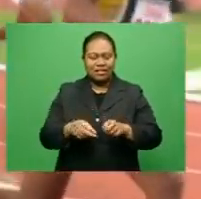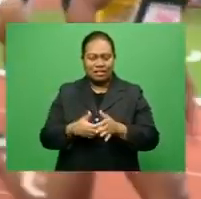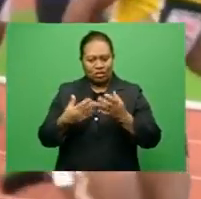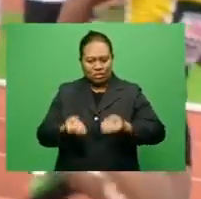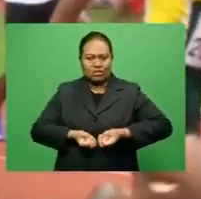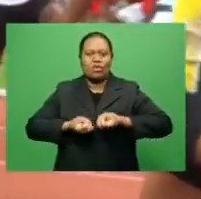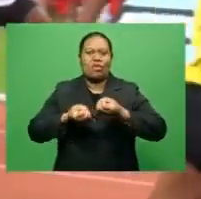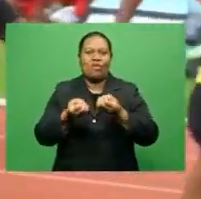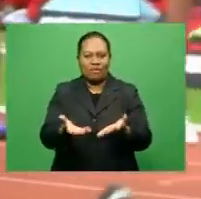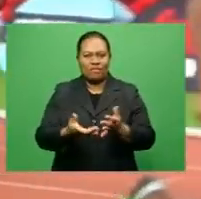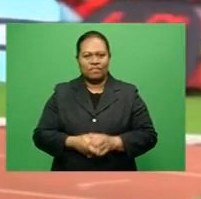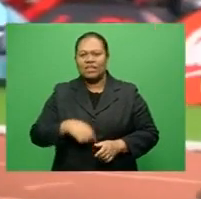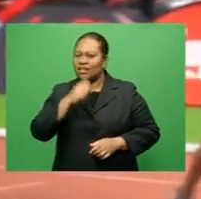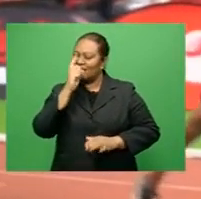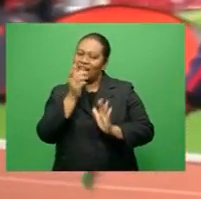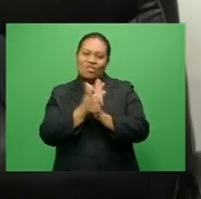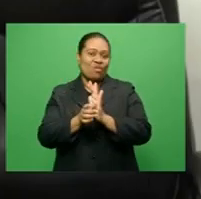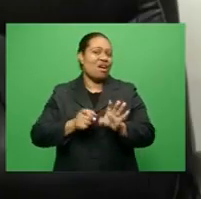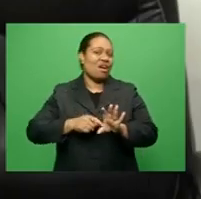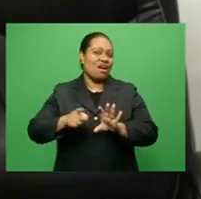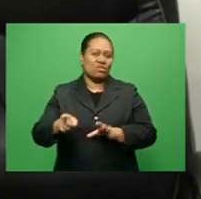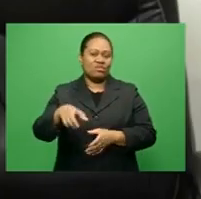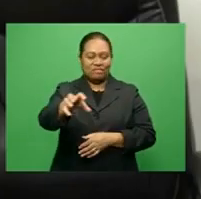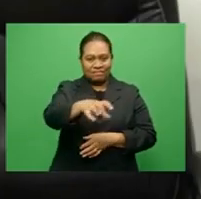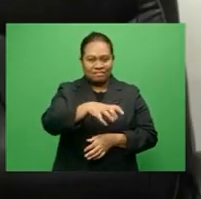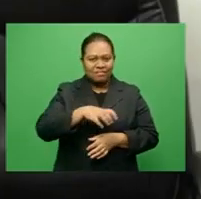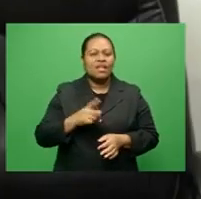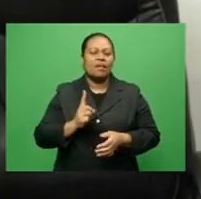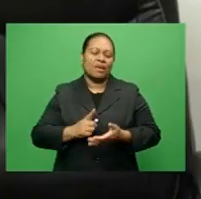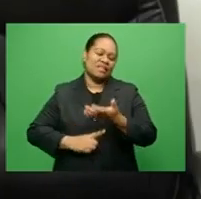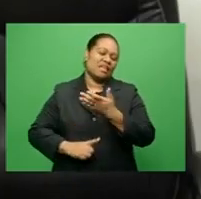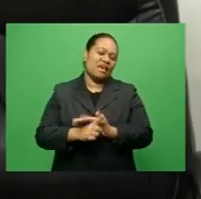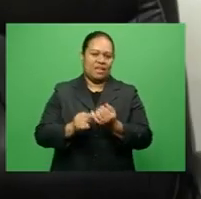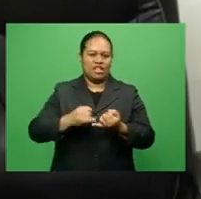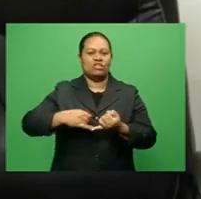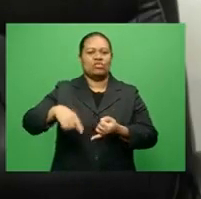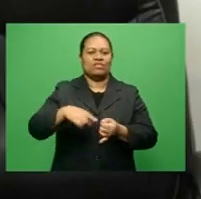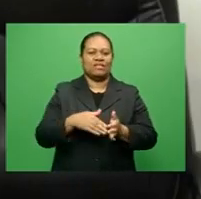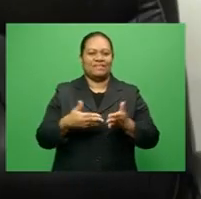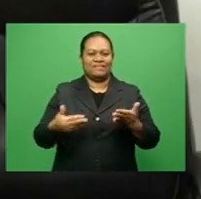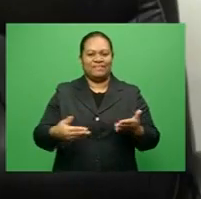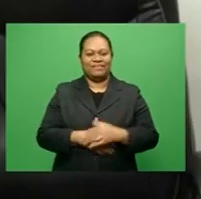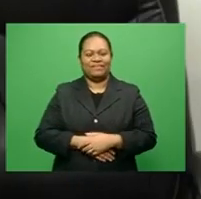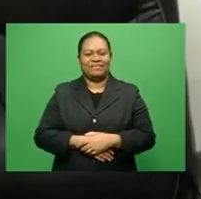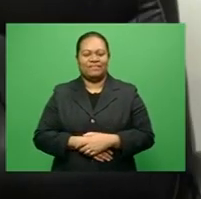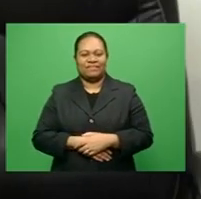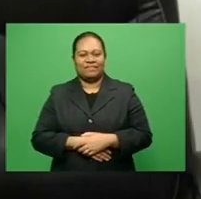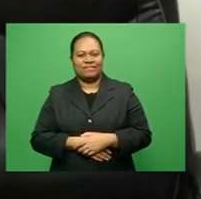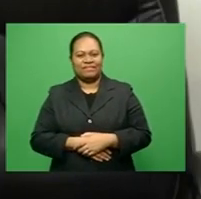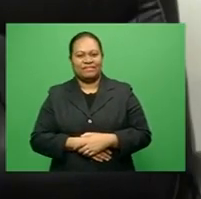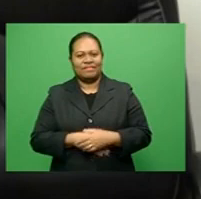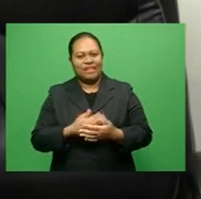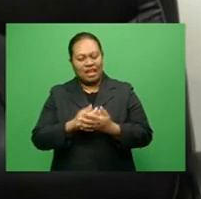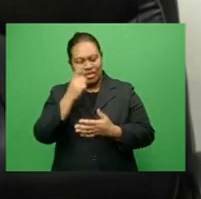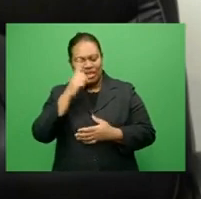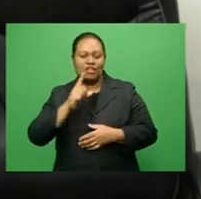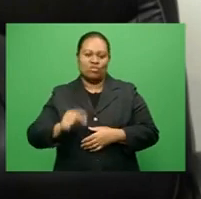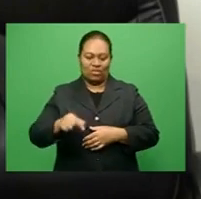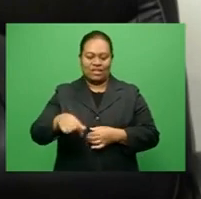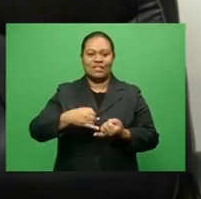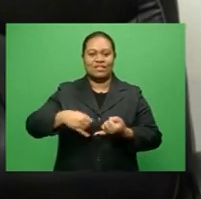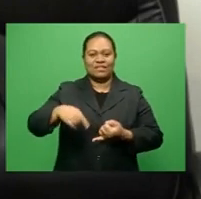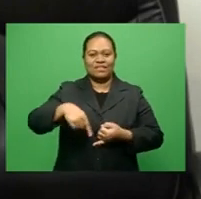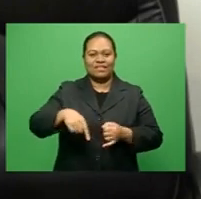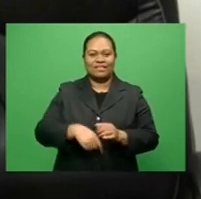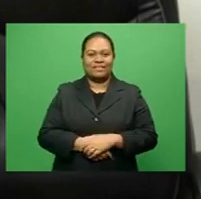Unfortunately, we cannot go out as yet to other centers, but everything's centered around Suva for now as we strategize on how we can move out of Suva